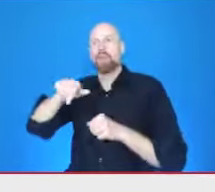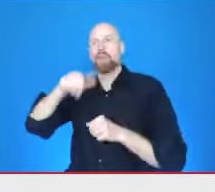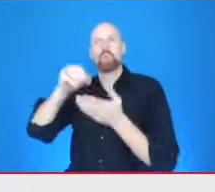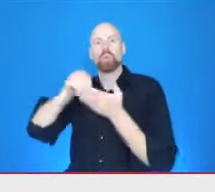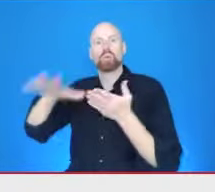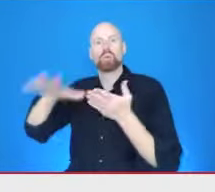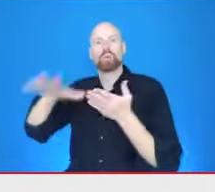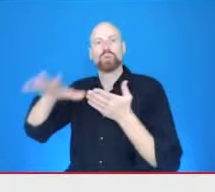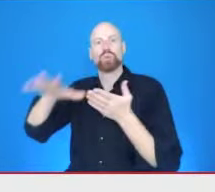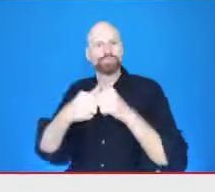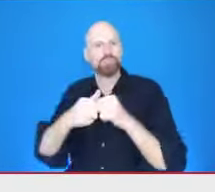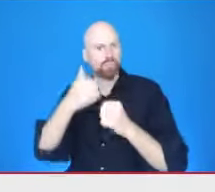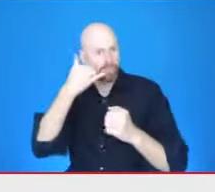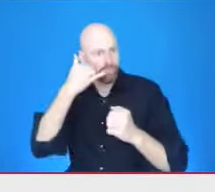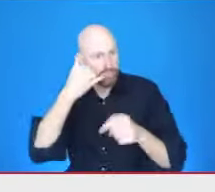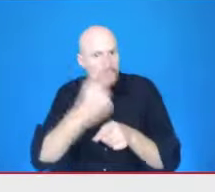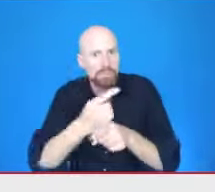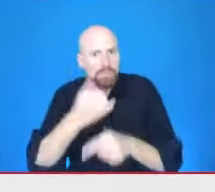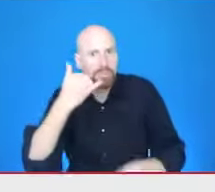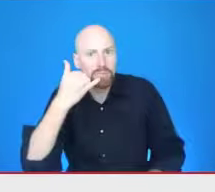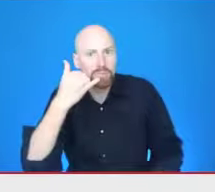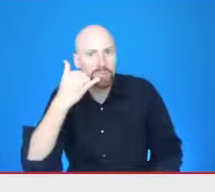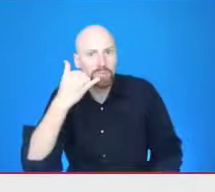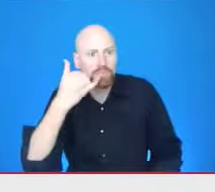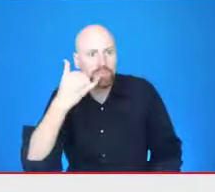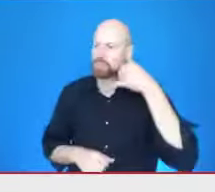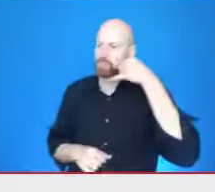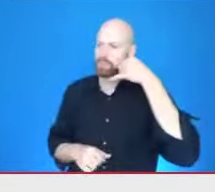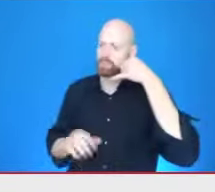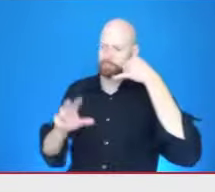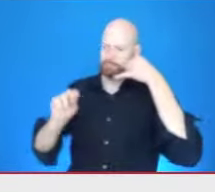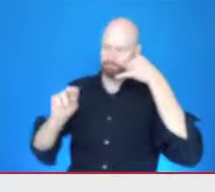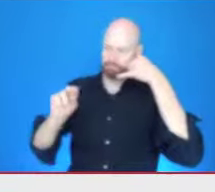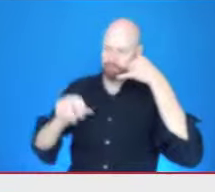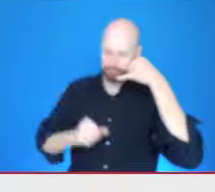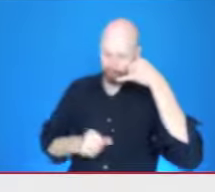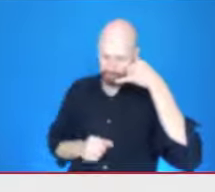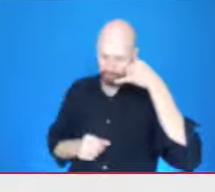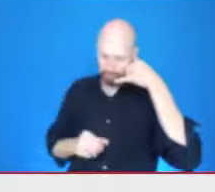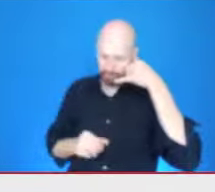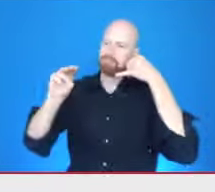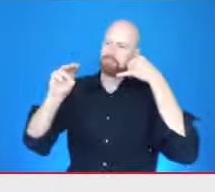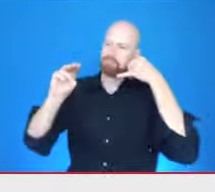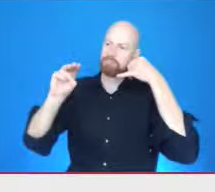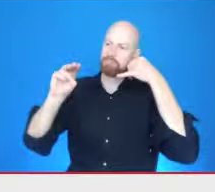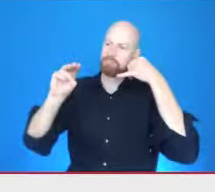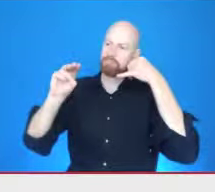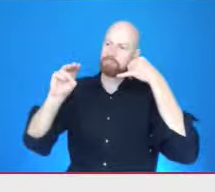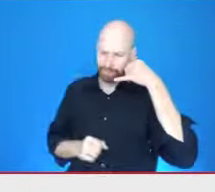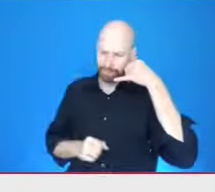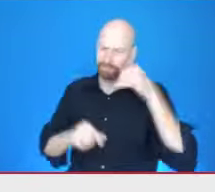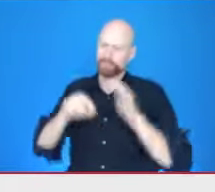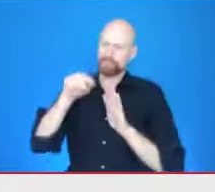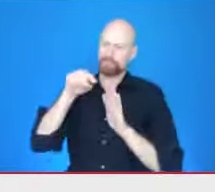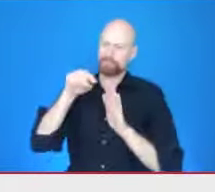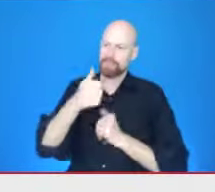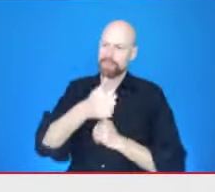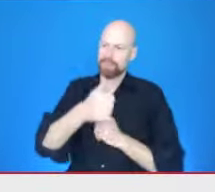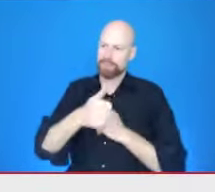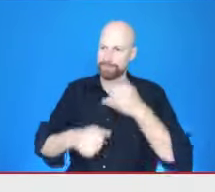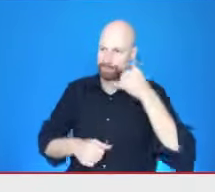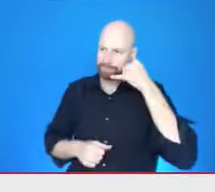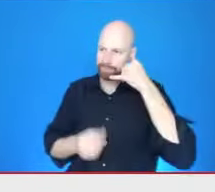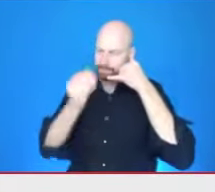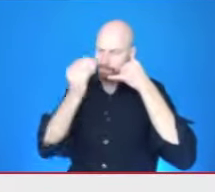but I remember the burial. By then, I'd been to more than 15 funerals, but his was the first where they actually hammered the nails into the wooden